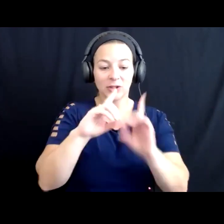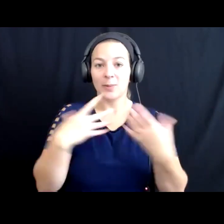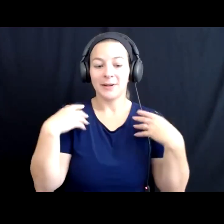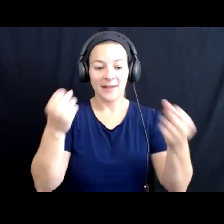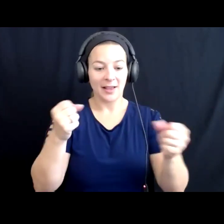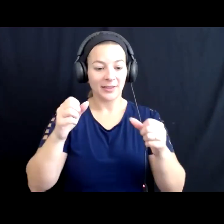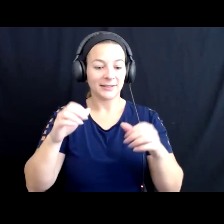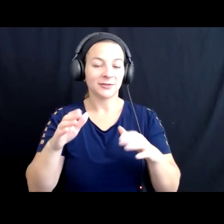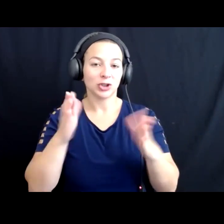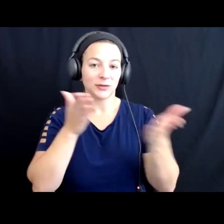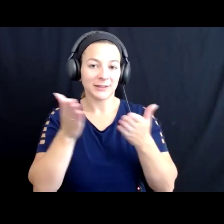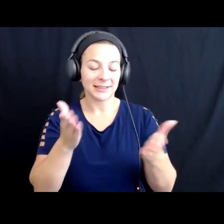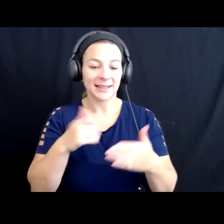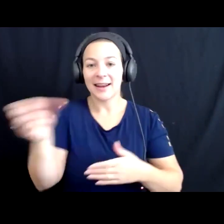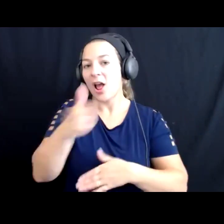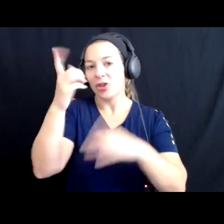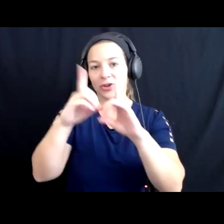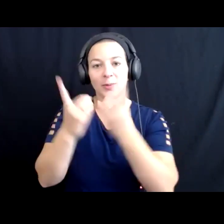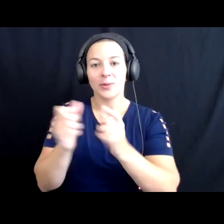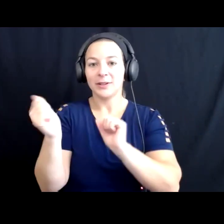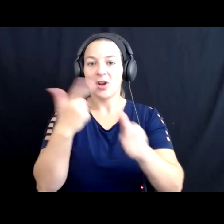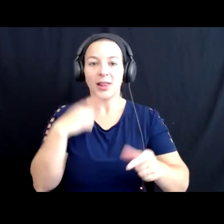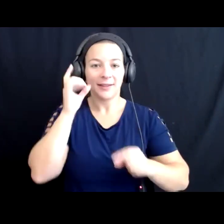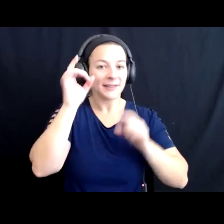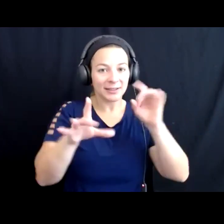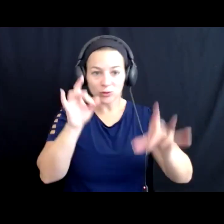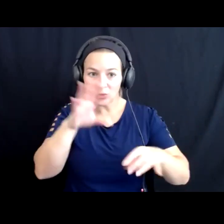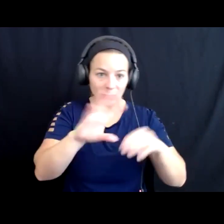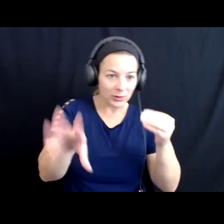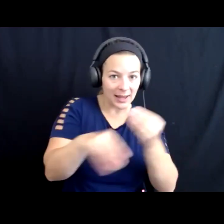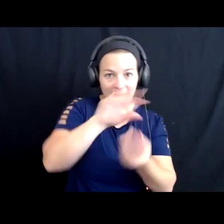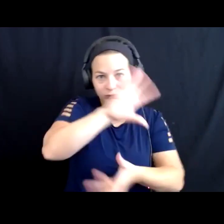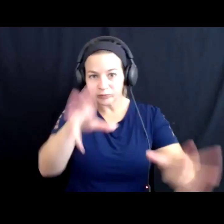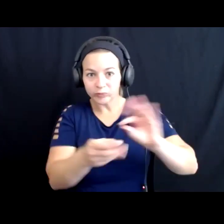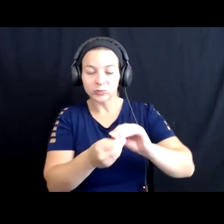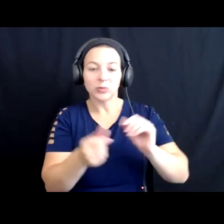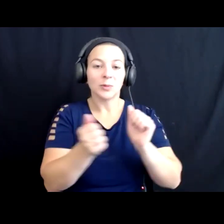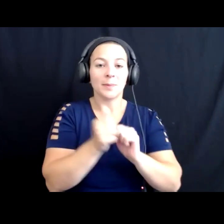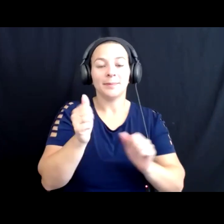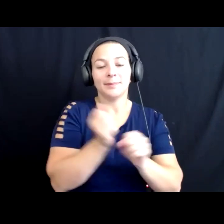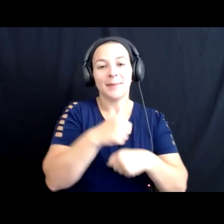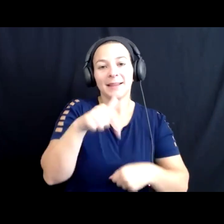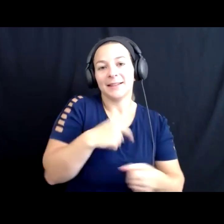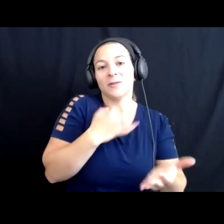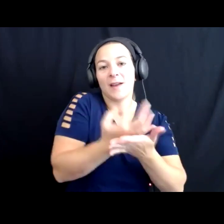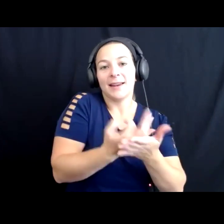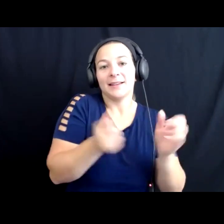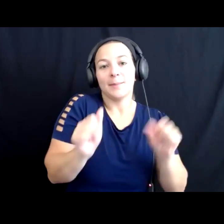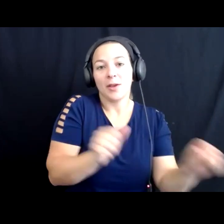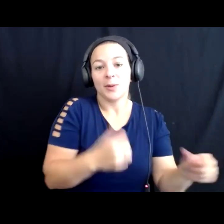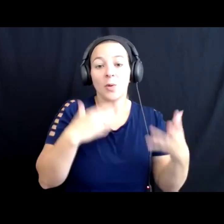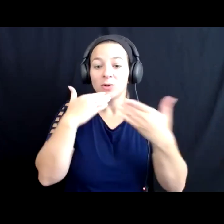departments that have contributed to both the HCBS gap analysis and the LTSS financing. I want to thank